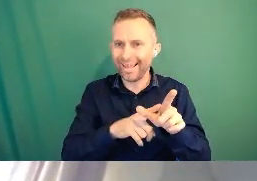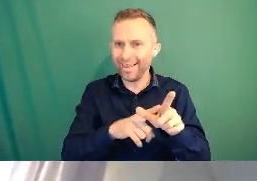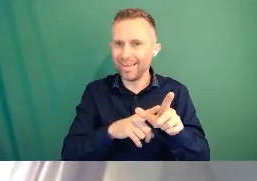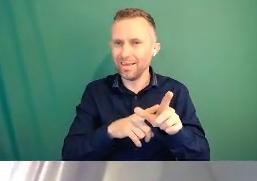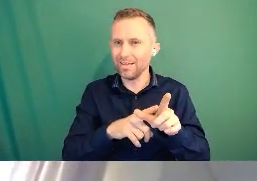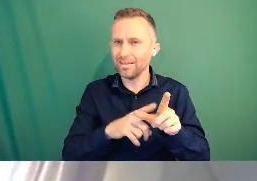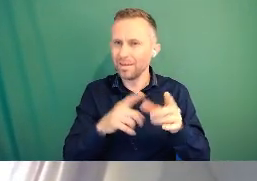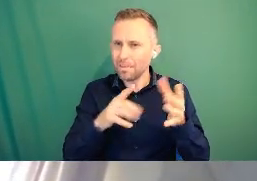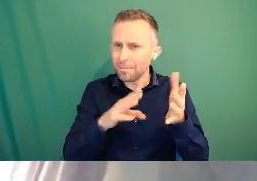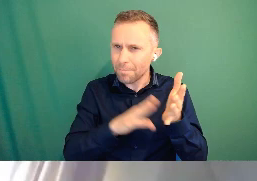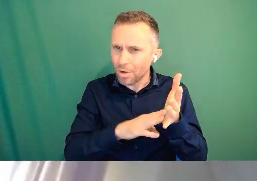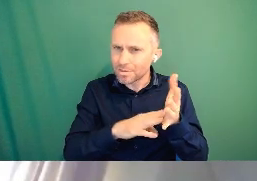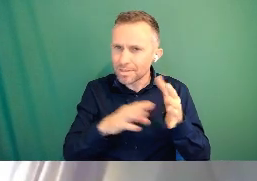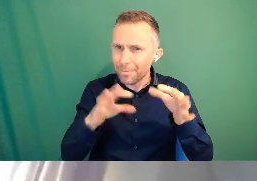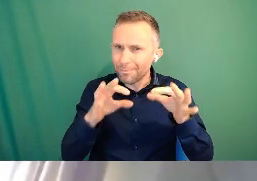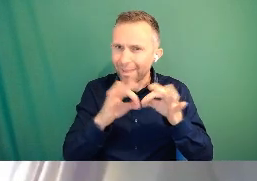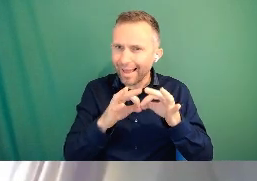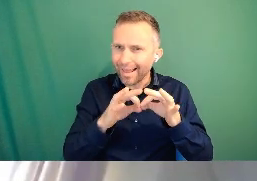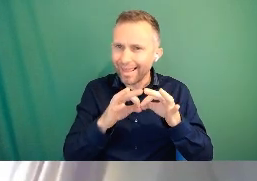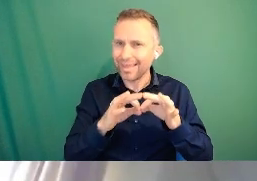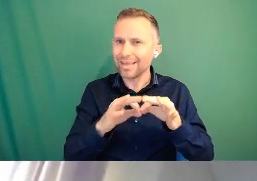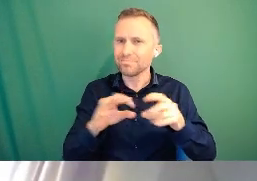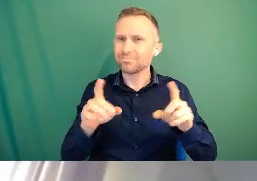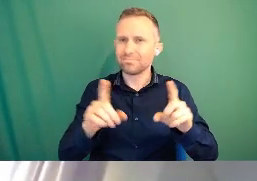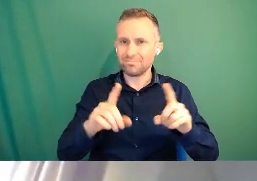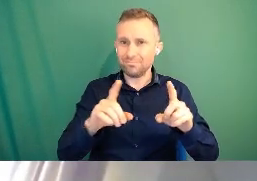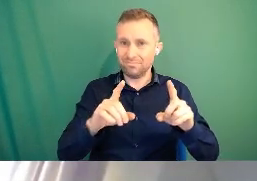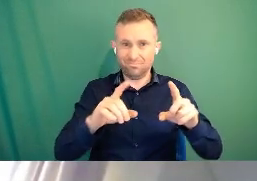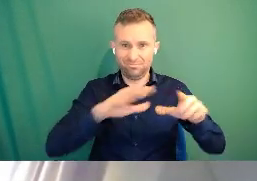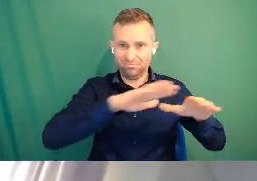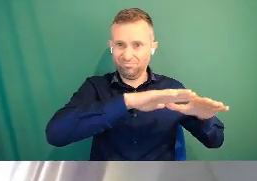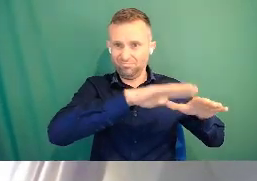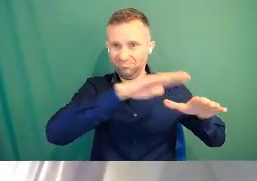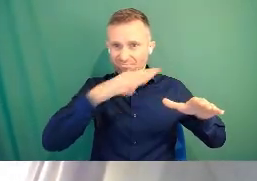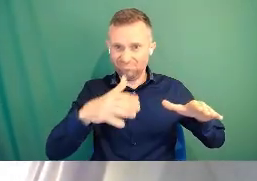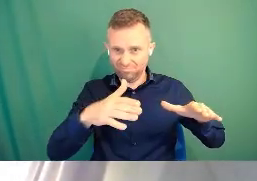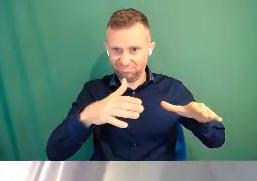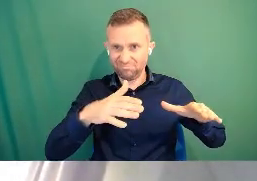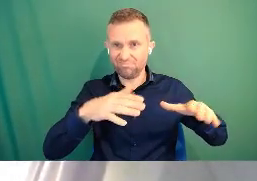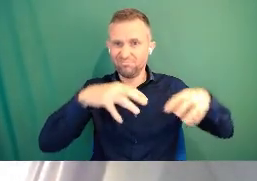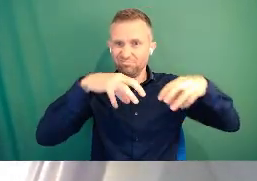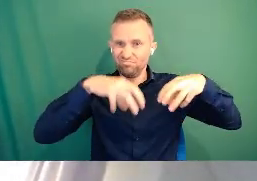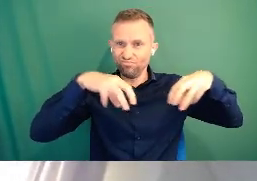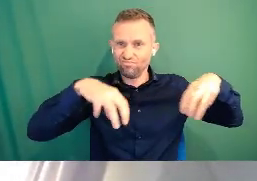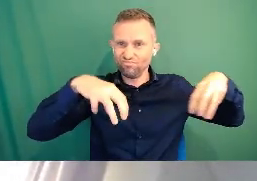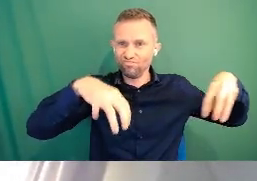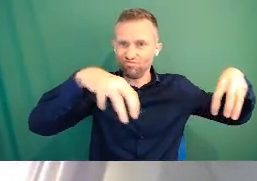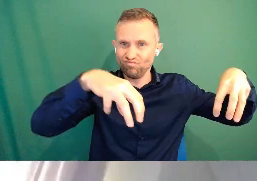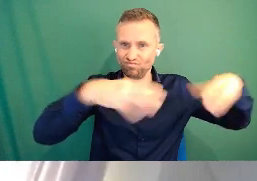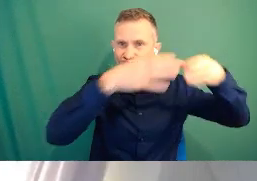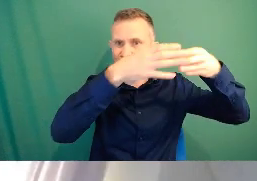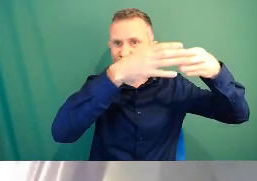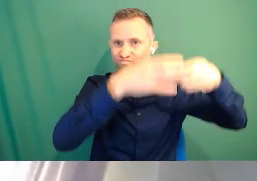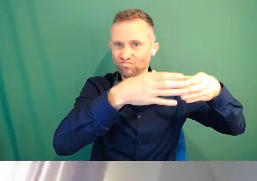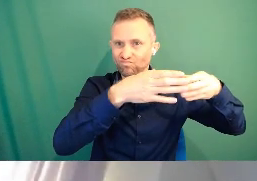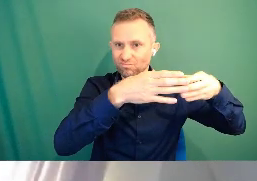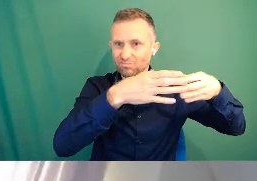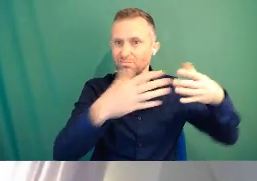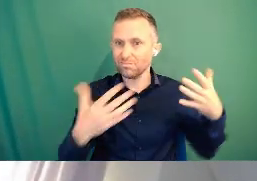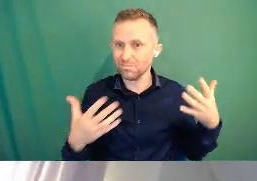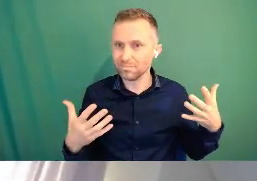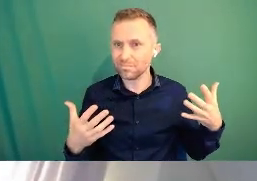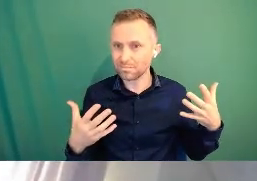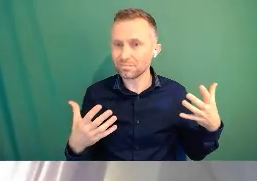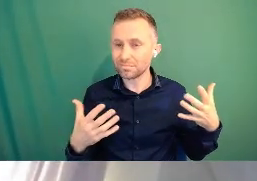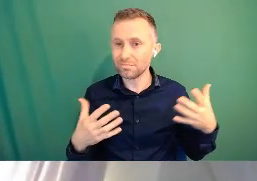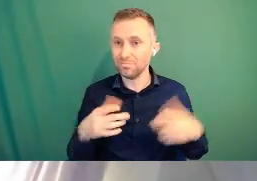would have been a mound of earth with a little structure where they'd have buildings on the outside of that